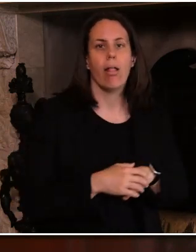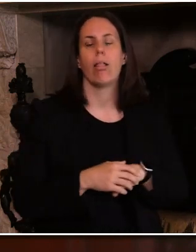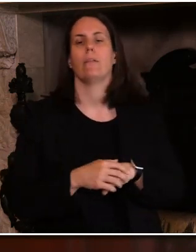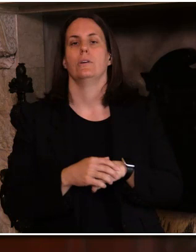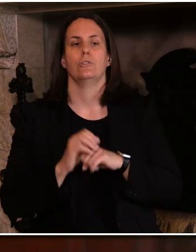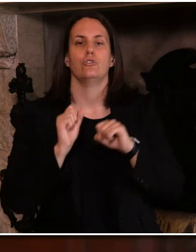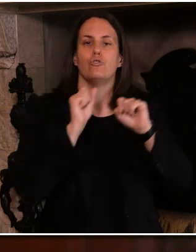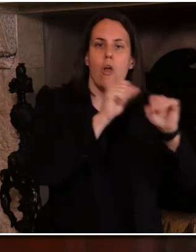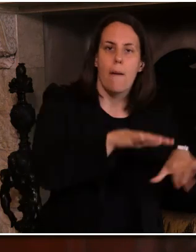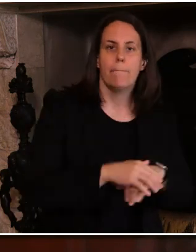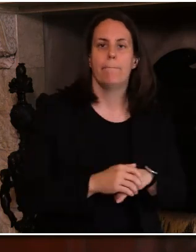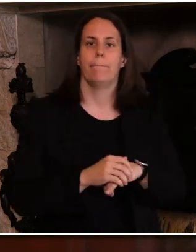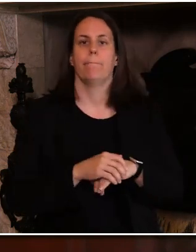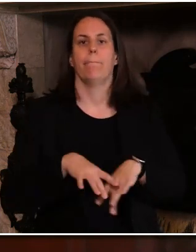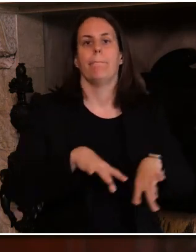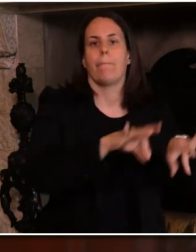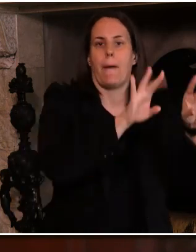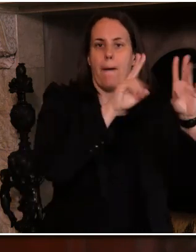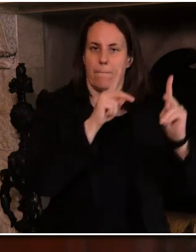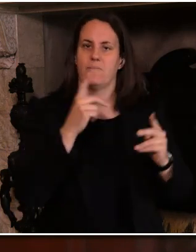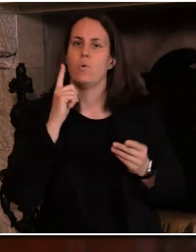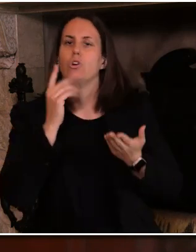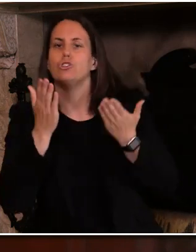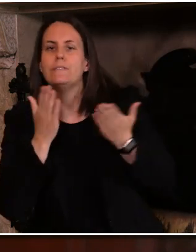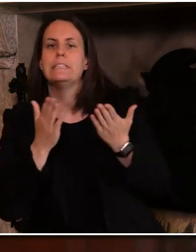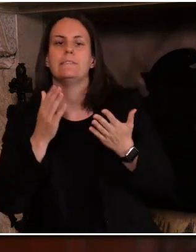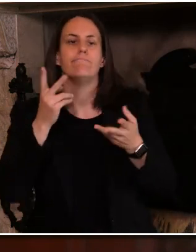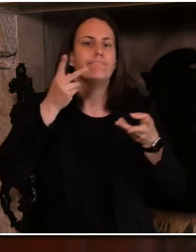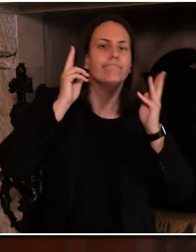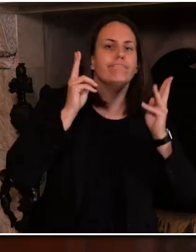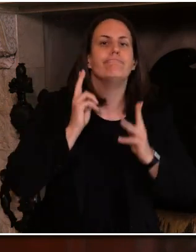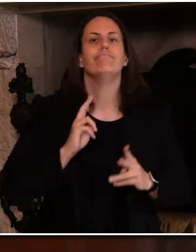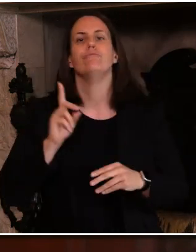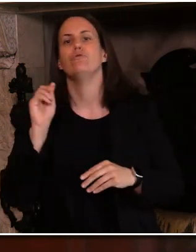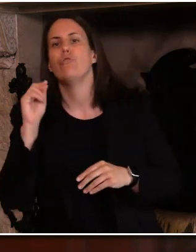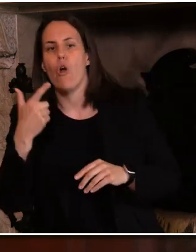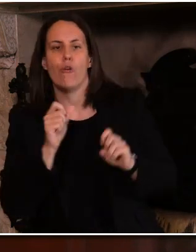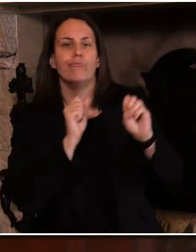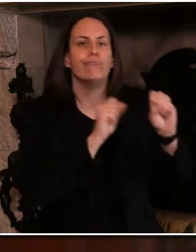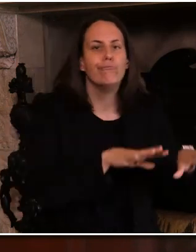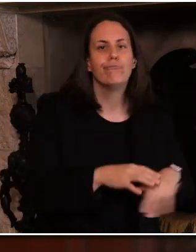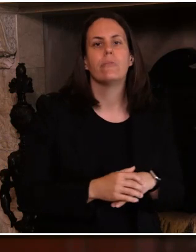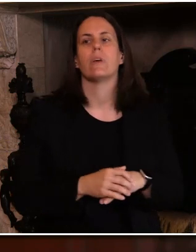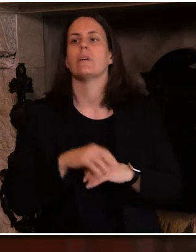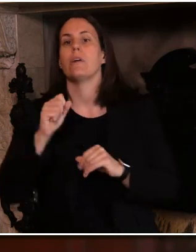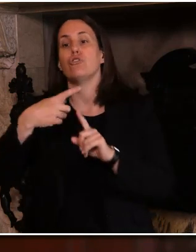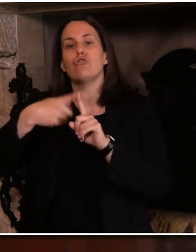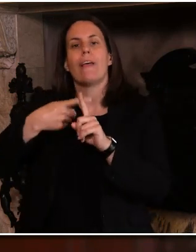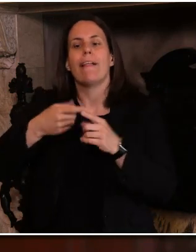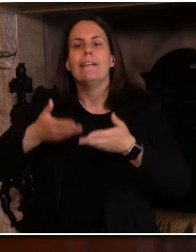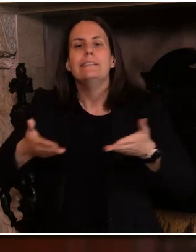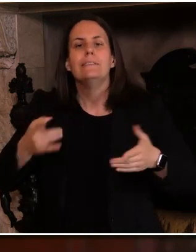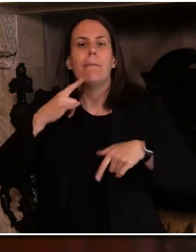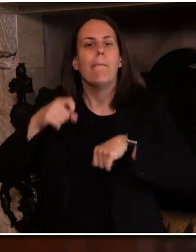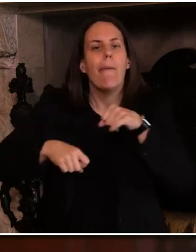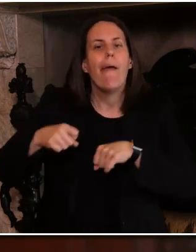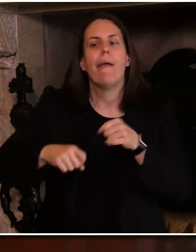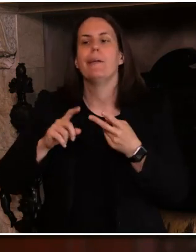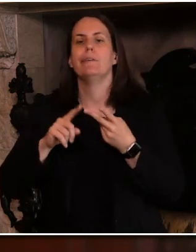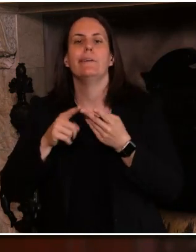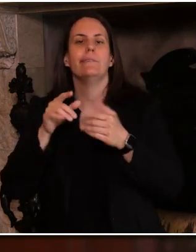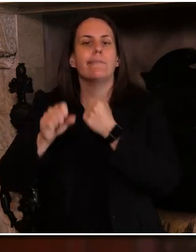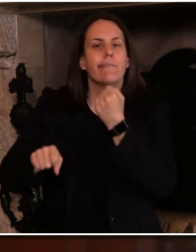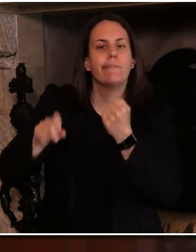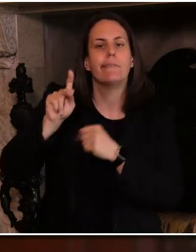a taxidermist, a dog groomer, or you rent recreational equipment like kayaks, paddle boats, or canoes, you'll be able to